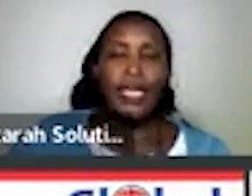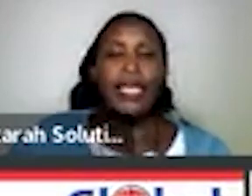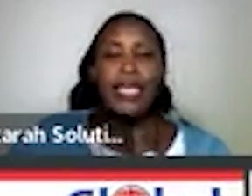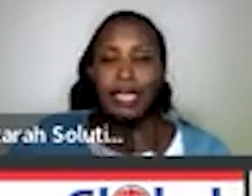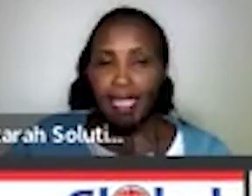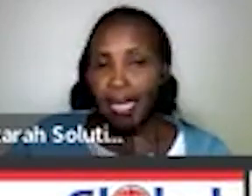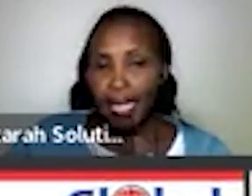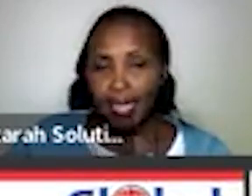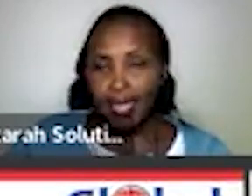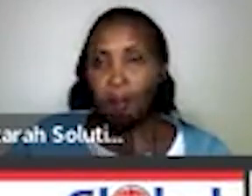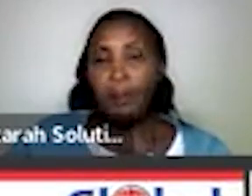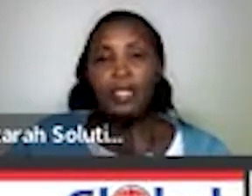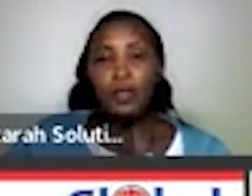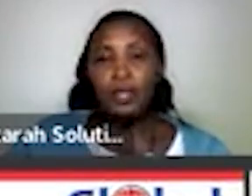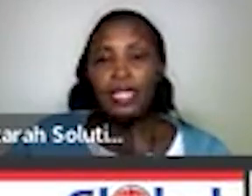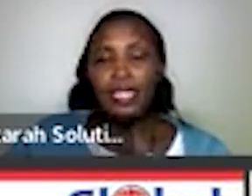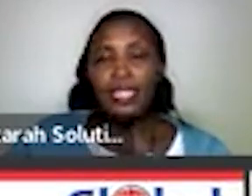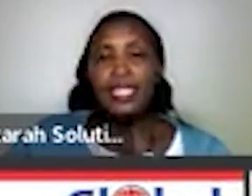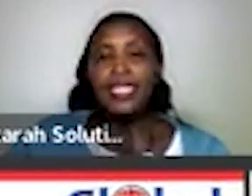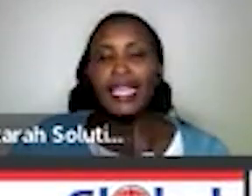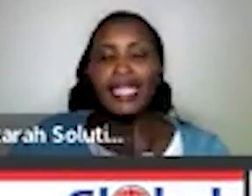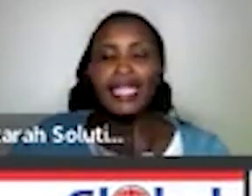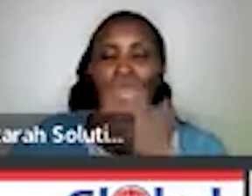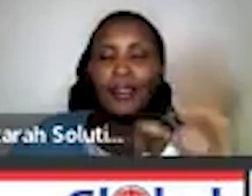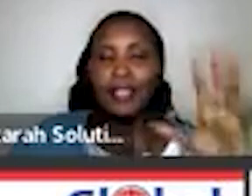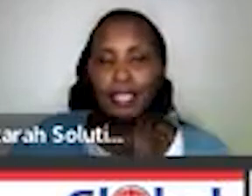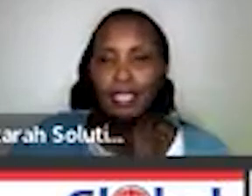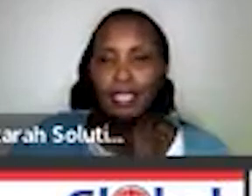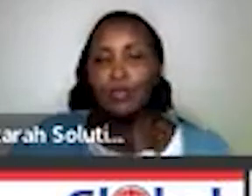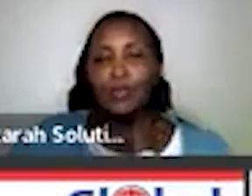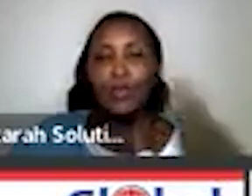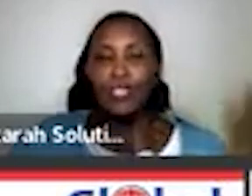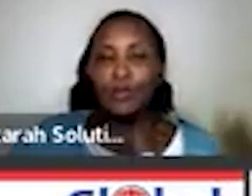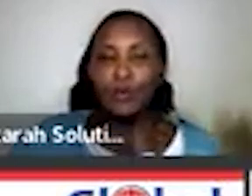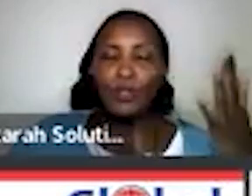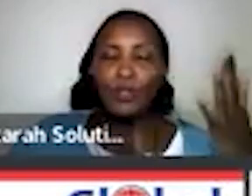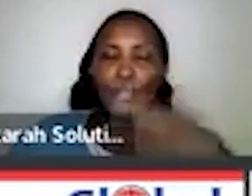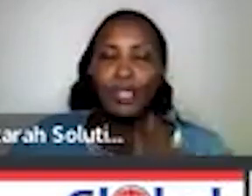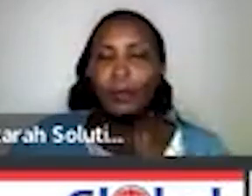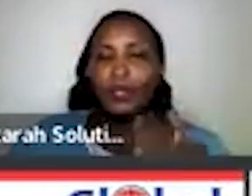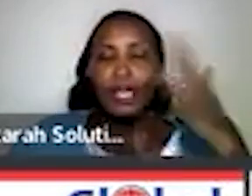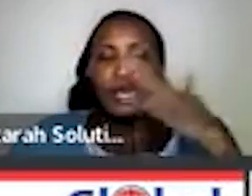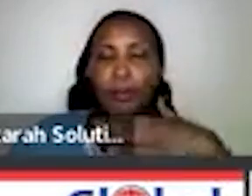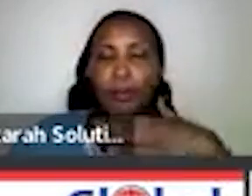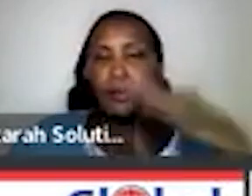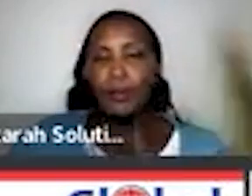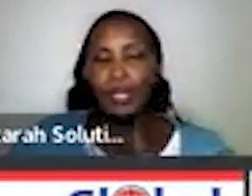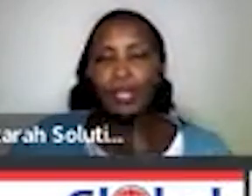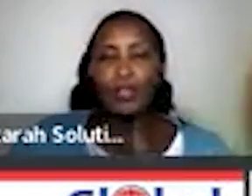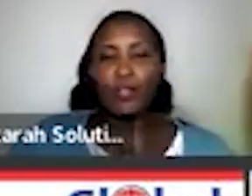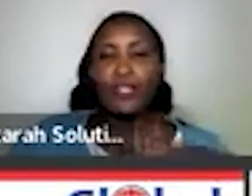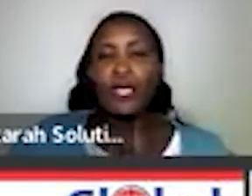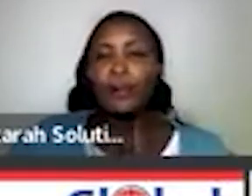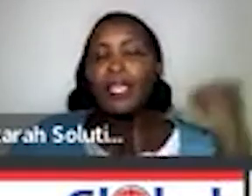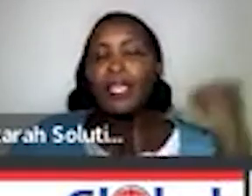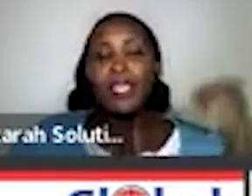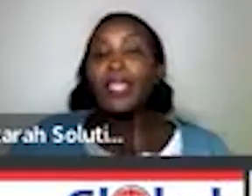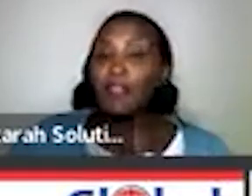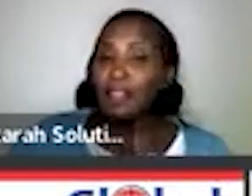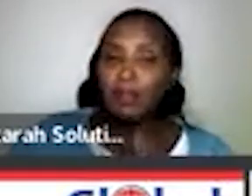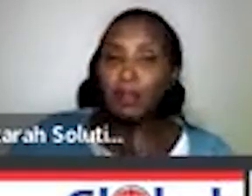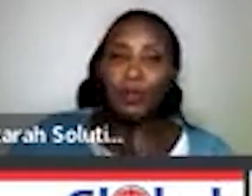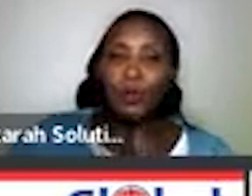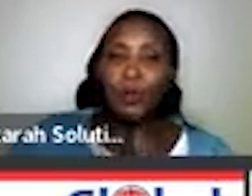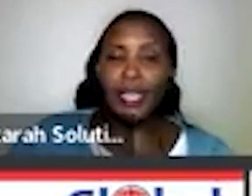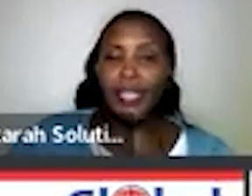play. Yes, I agree, but not in its entirety. So of course, if you want to join Capital Club or Modega Golf Club, there's